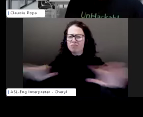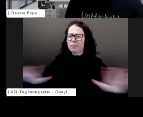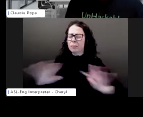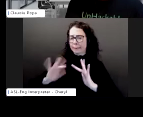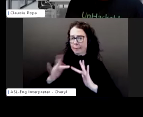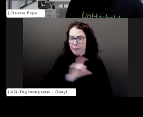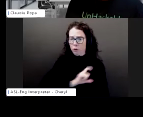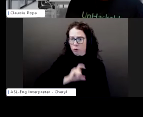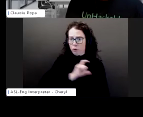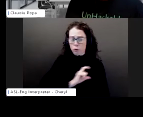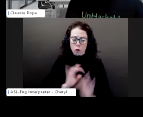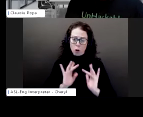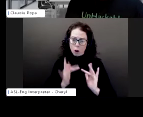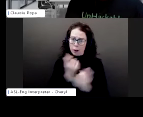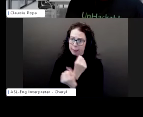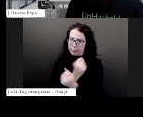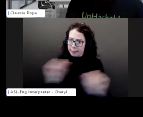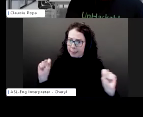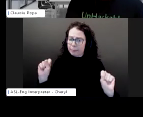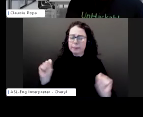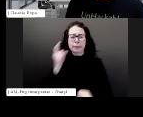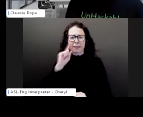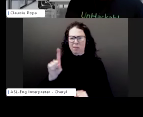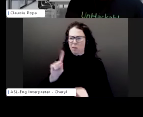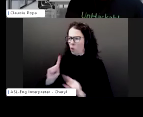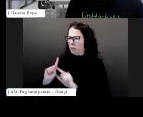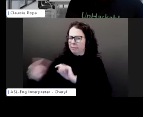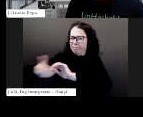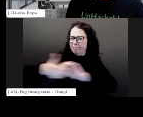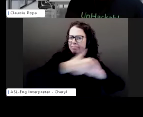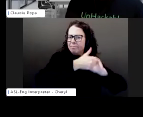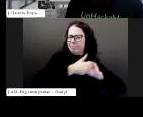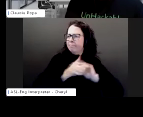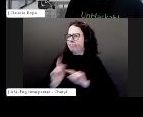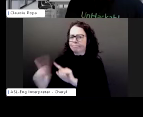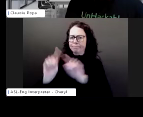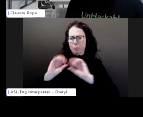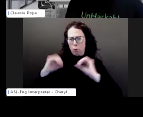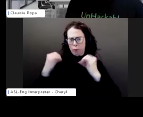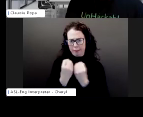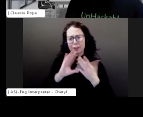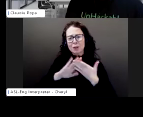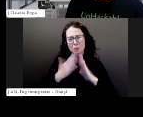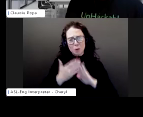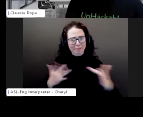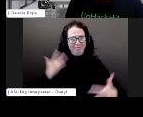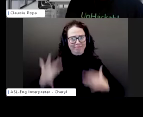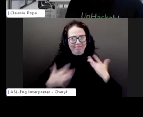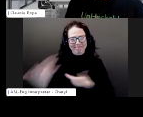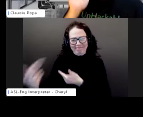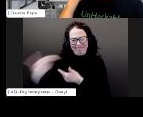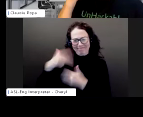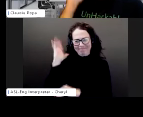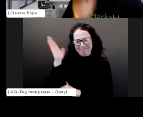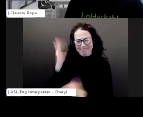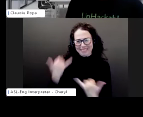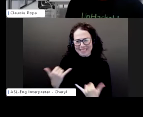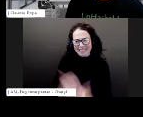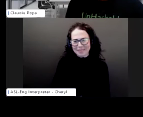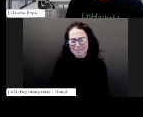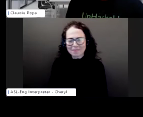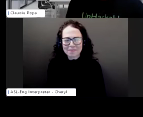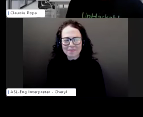online safety for individuals, for organizations, and for communities. We are very excited to have him here today.